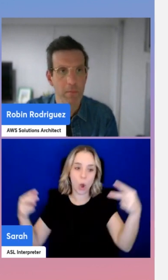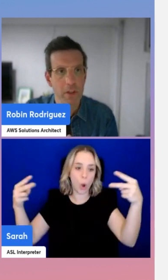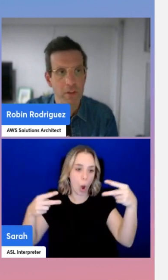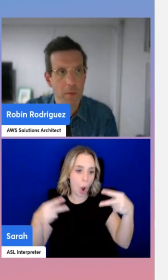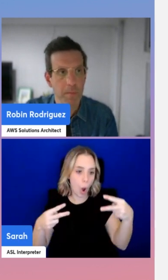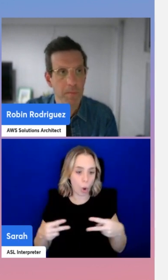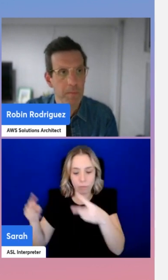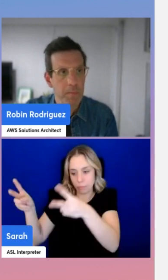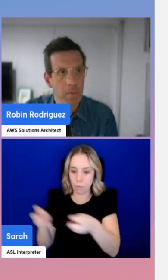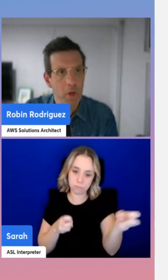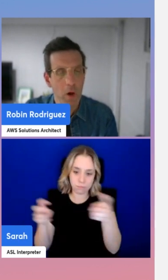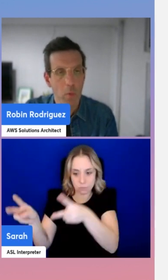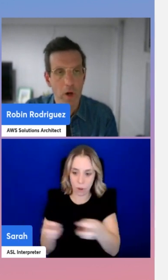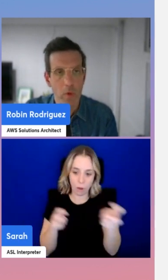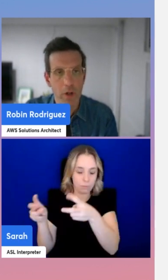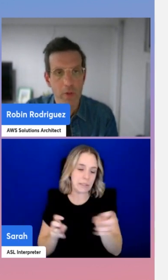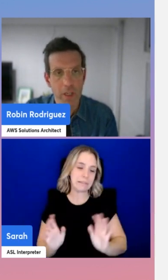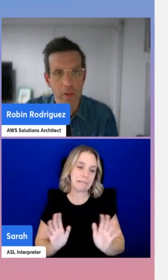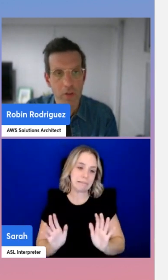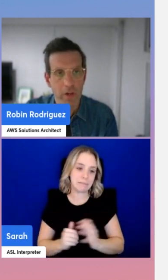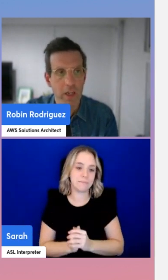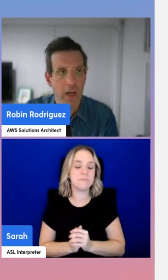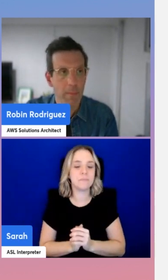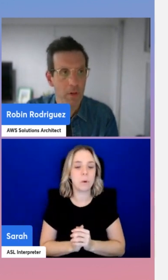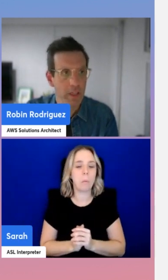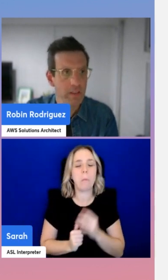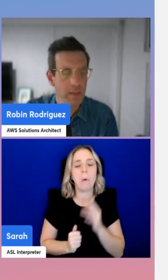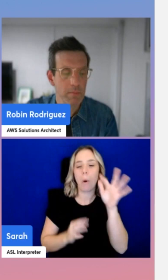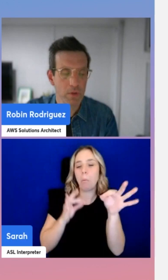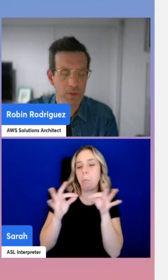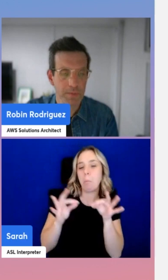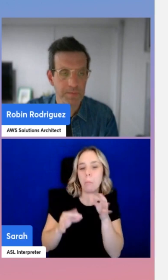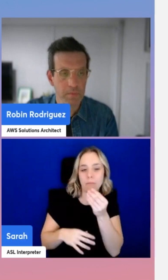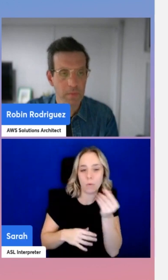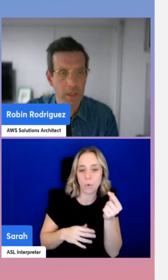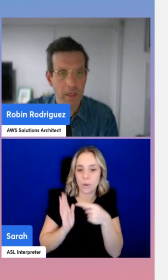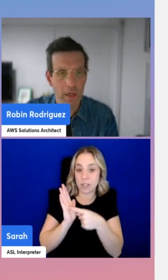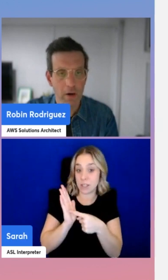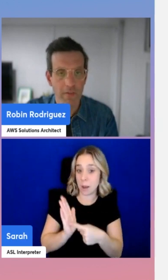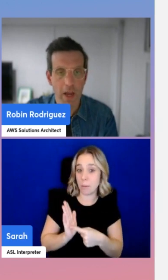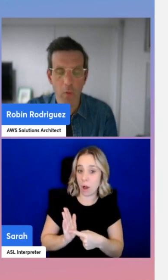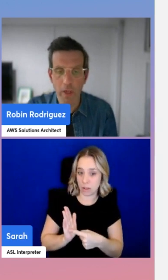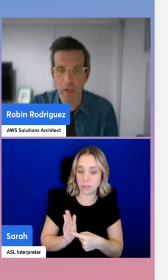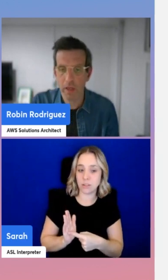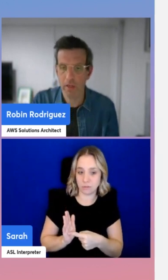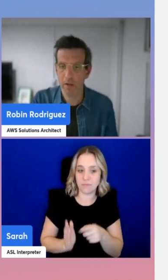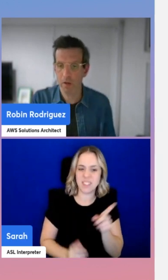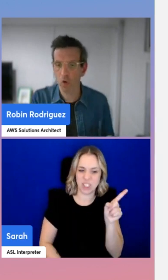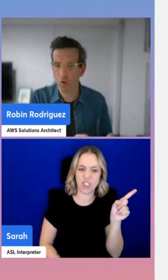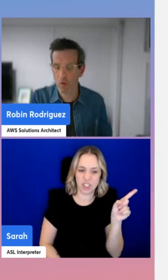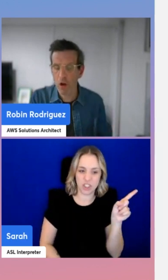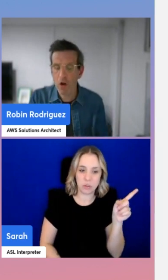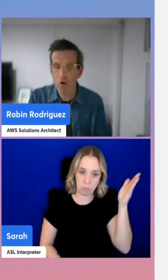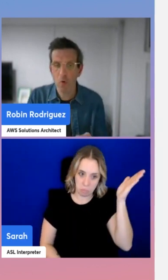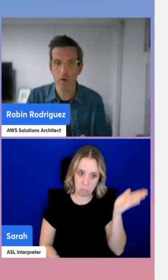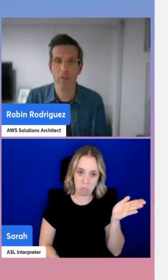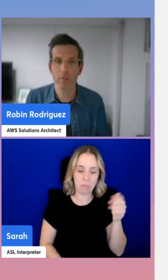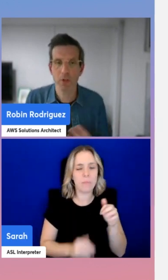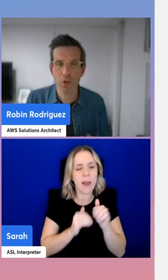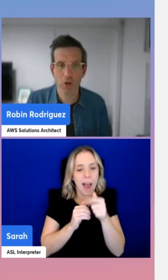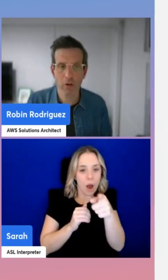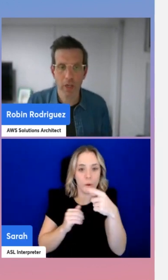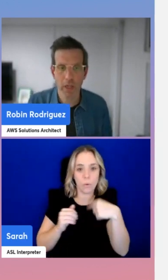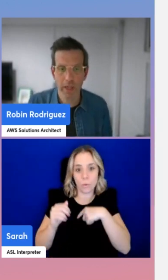right? So, what I want to do is illustrate a couple examples here of how we can grow